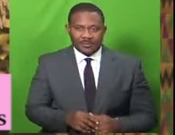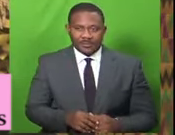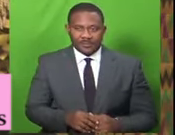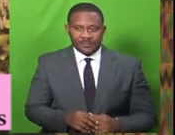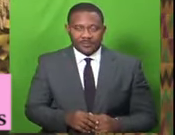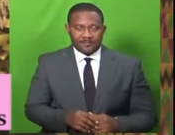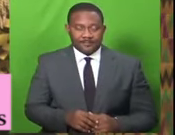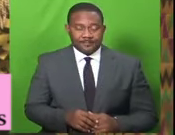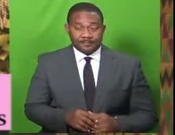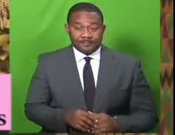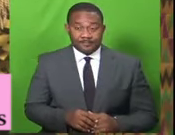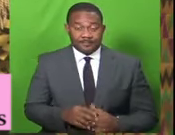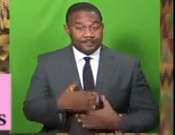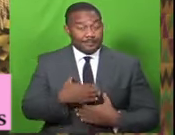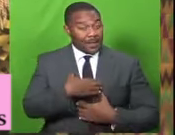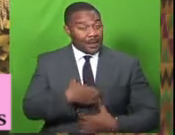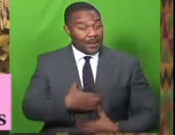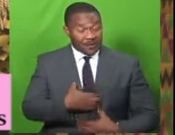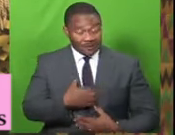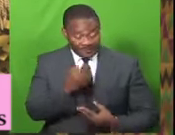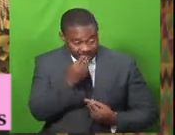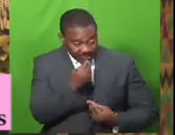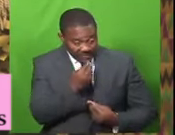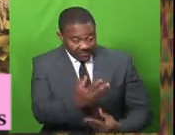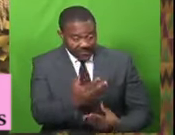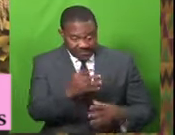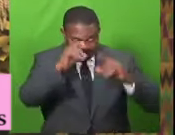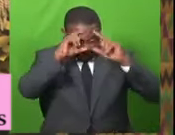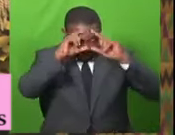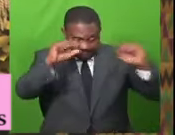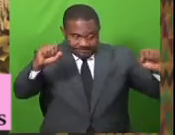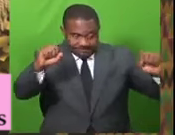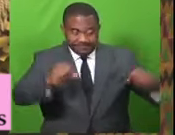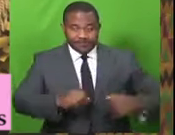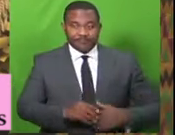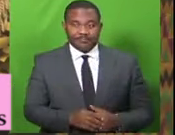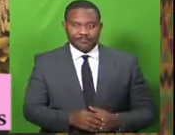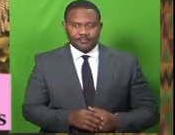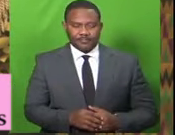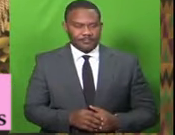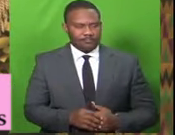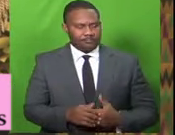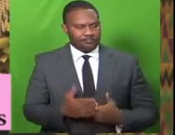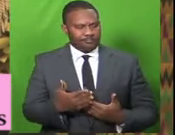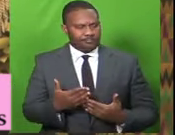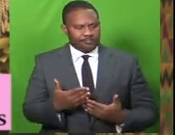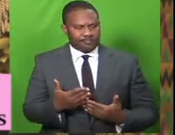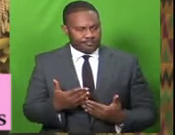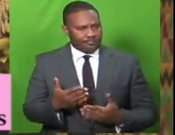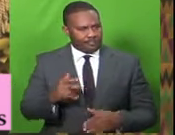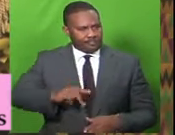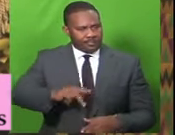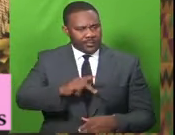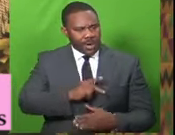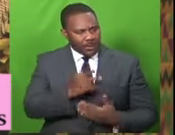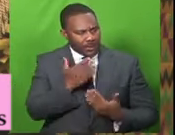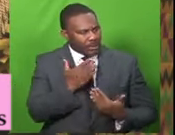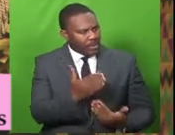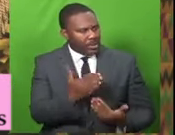I wish to convey to His Excellency the President the gratitude of the